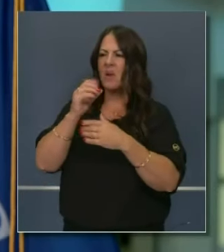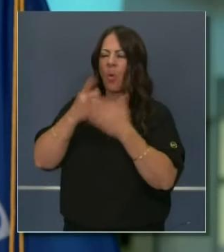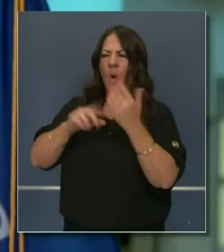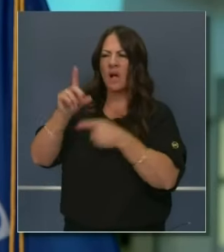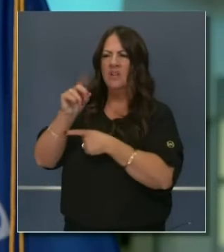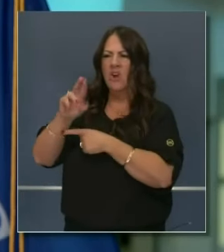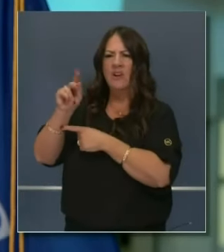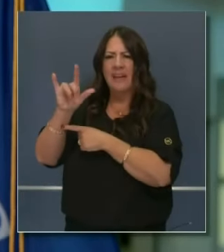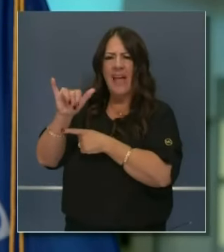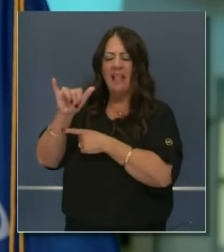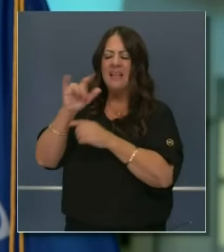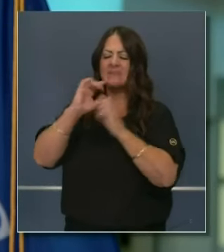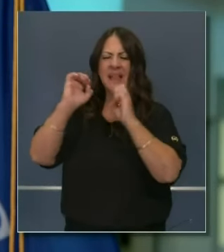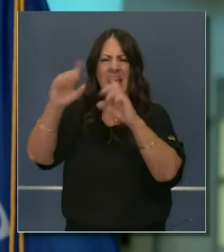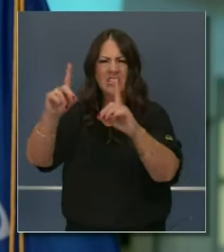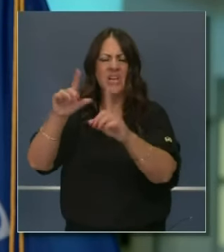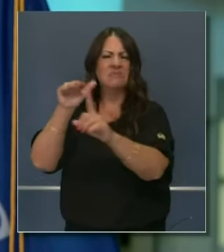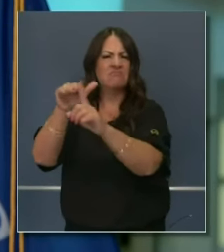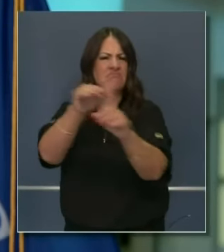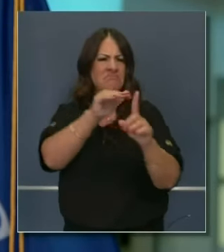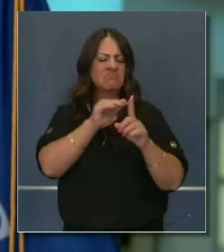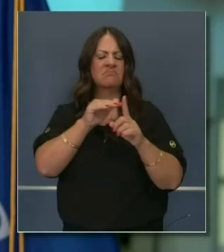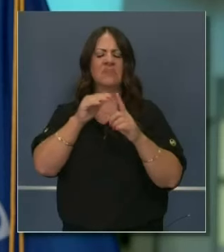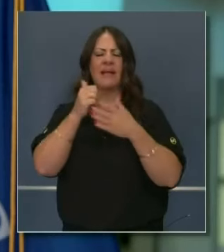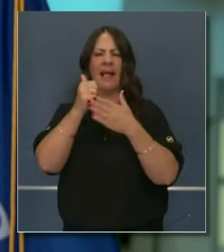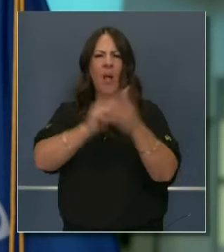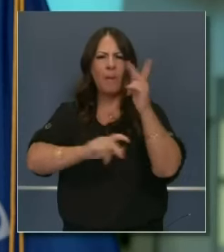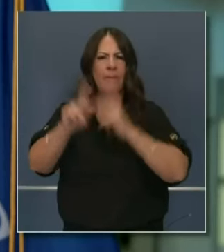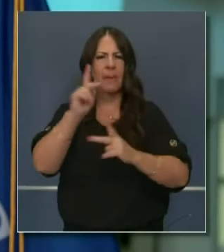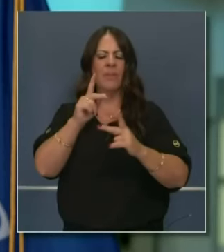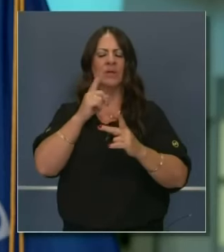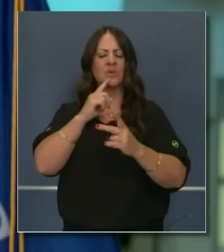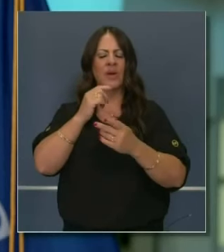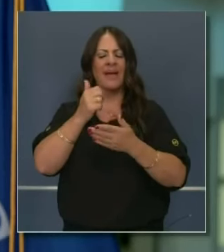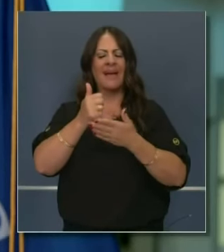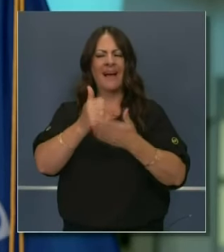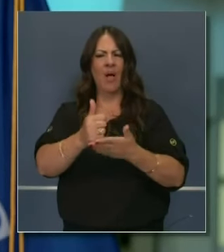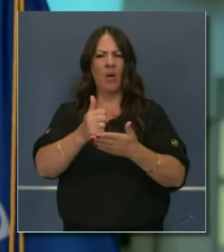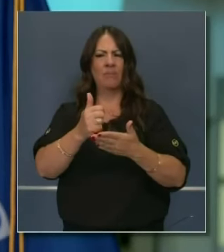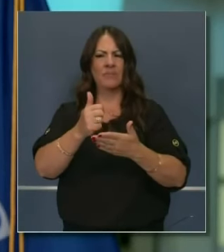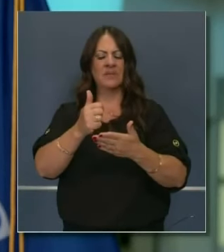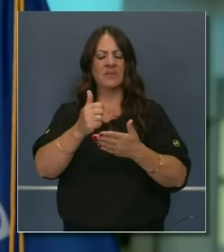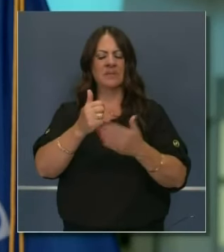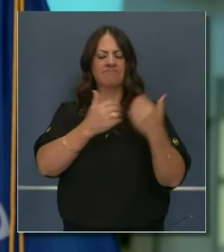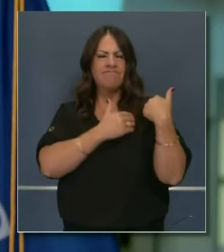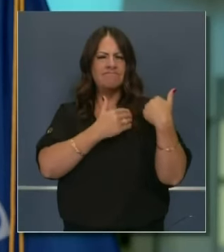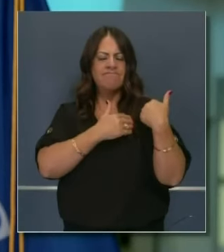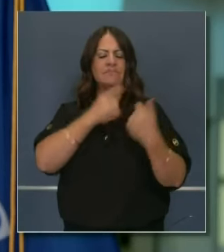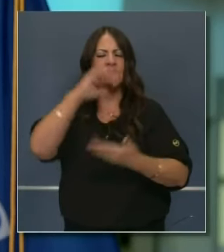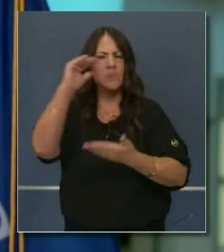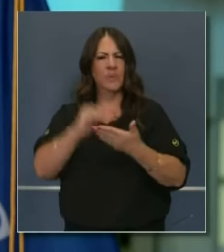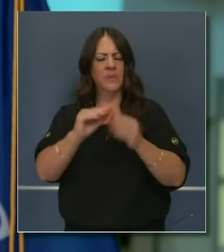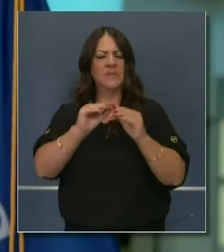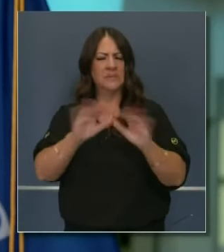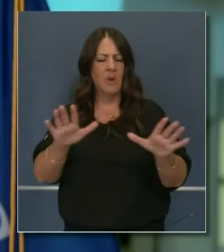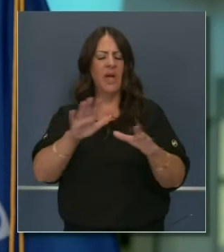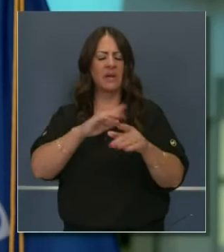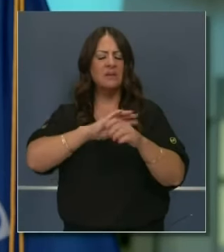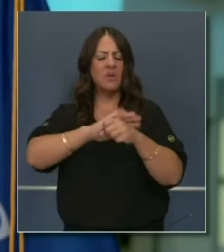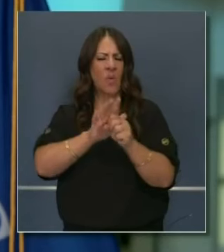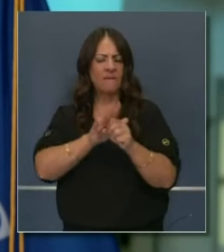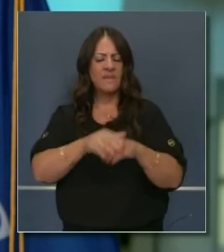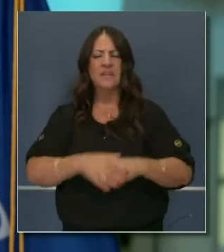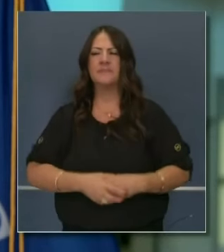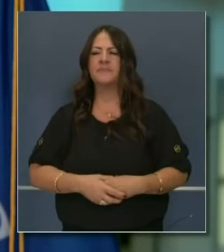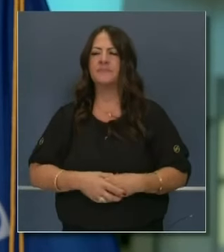and bending the proverbial curve, so to speak, in terms of some of these projections. But again, Dr. Galley will speak to that. But as it relates